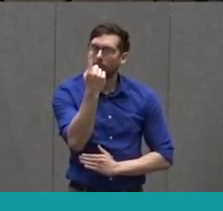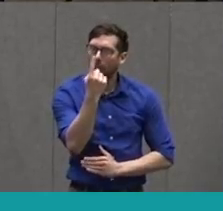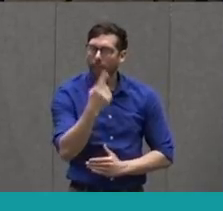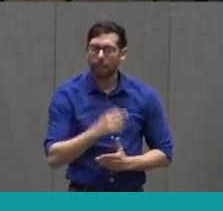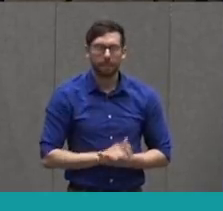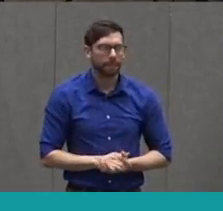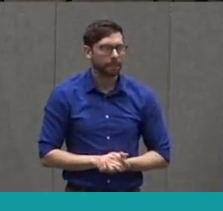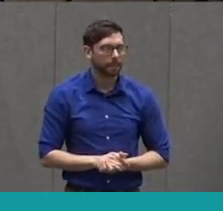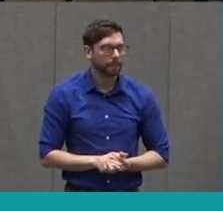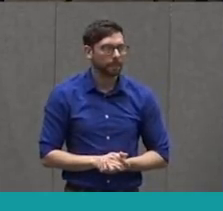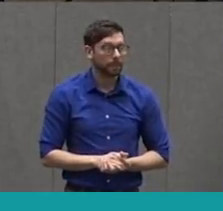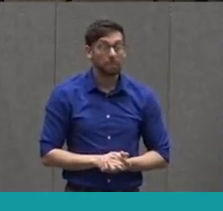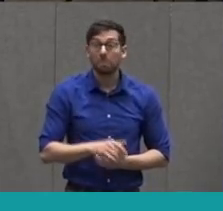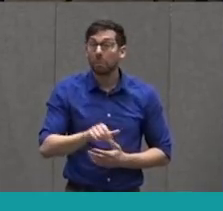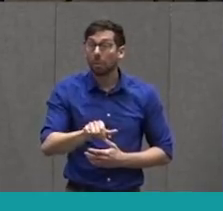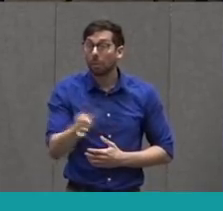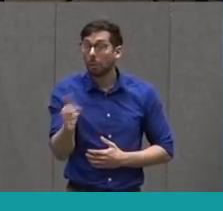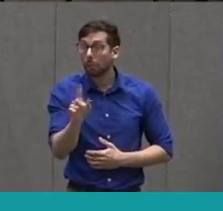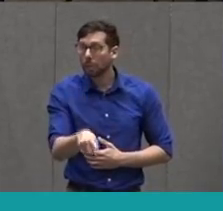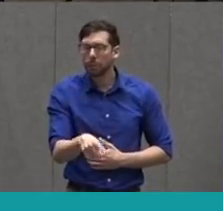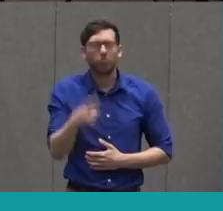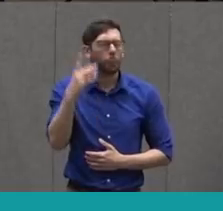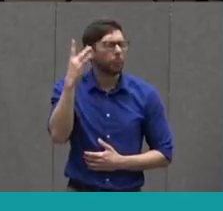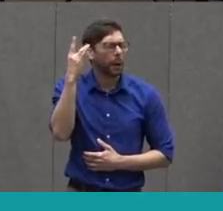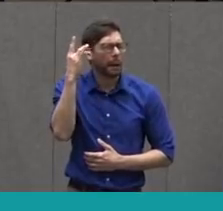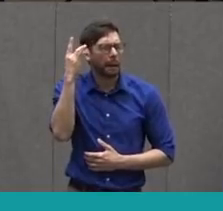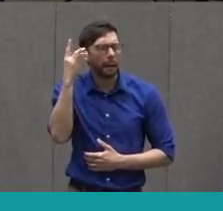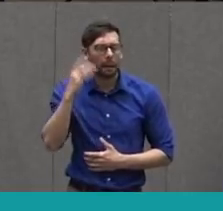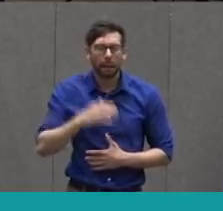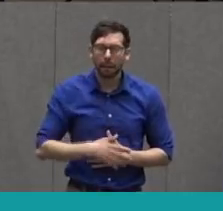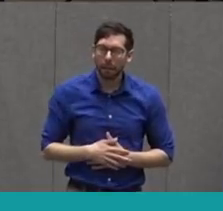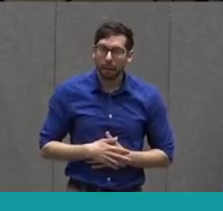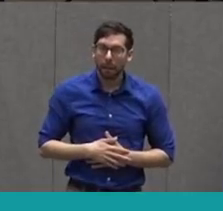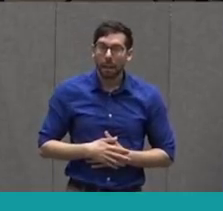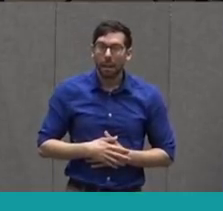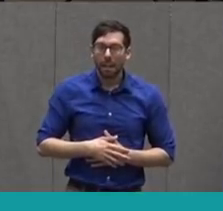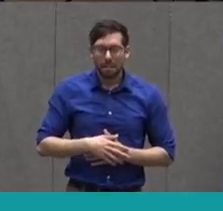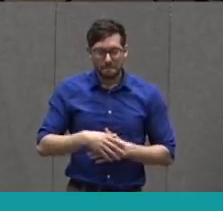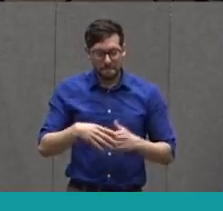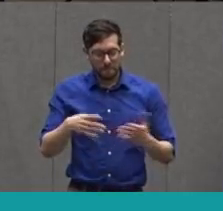Why? Why does a utensil need to be flexible?